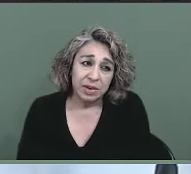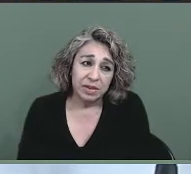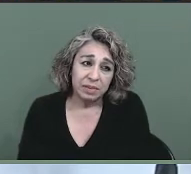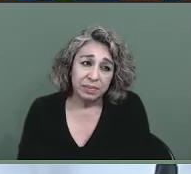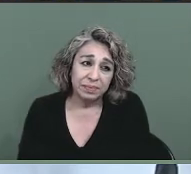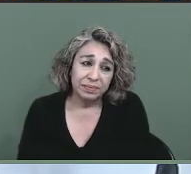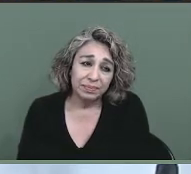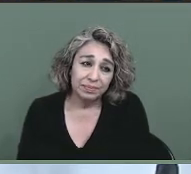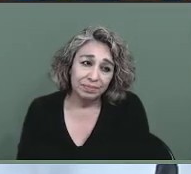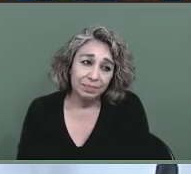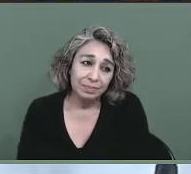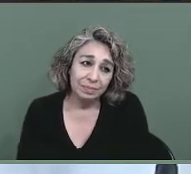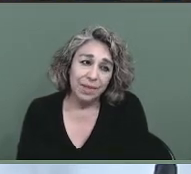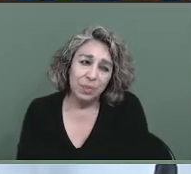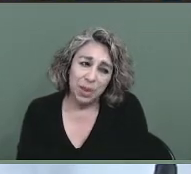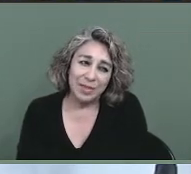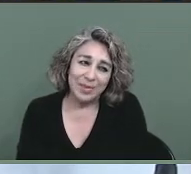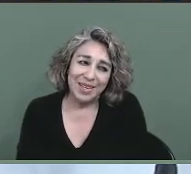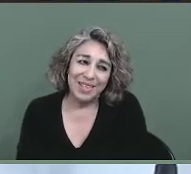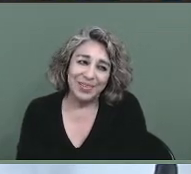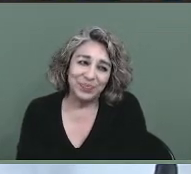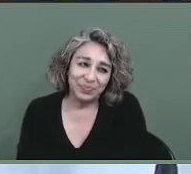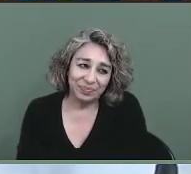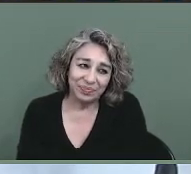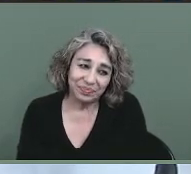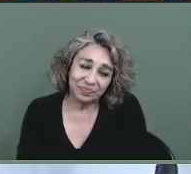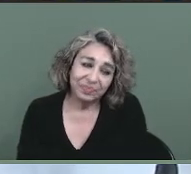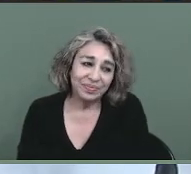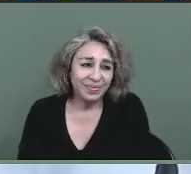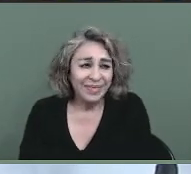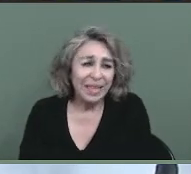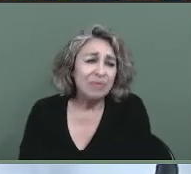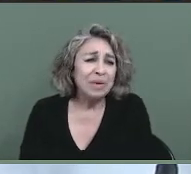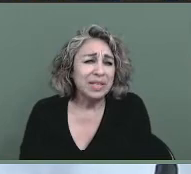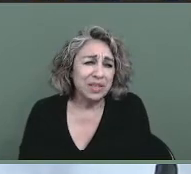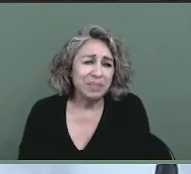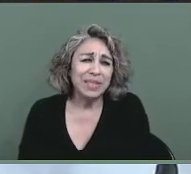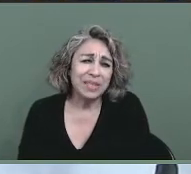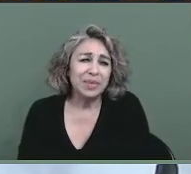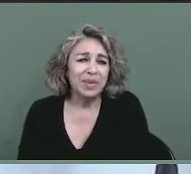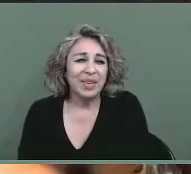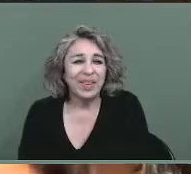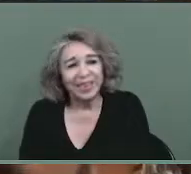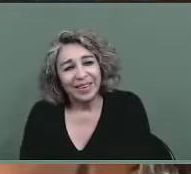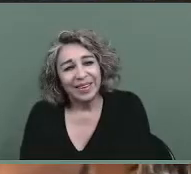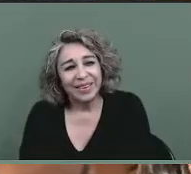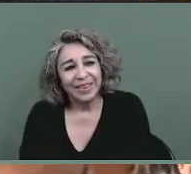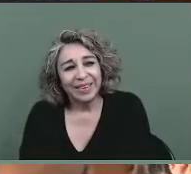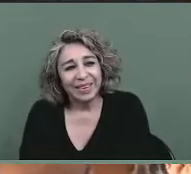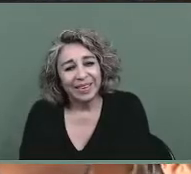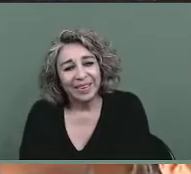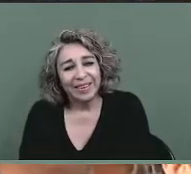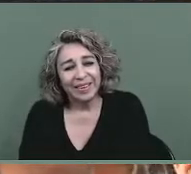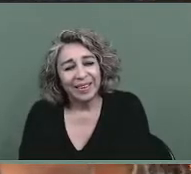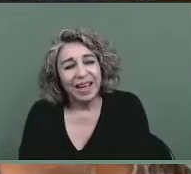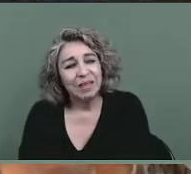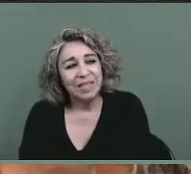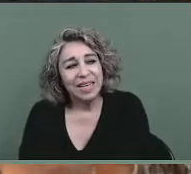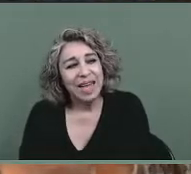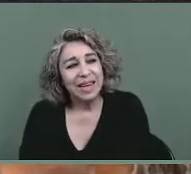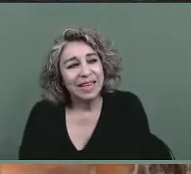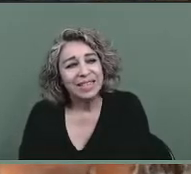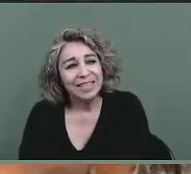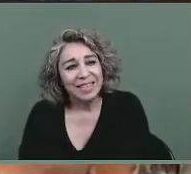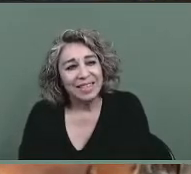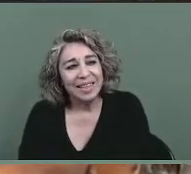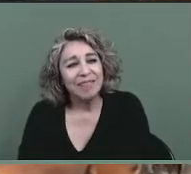years approximately I'm not really sure but somewhere on there I was an